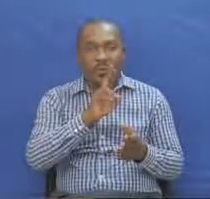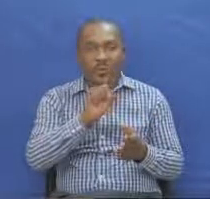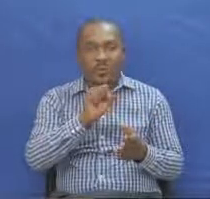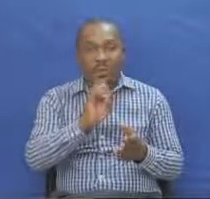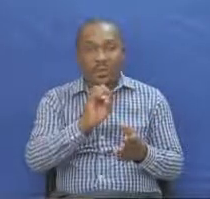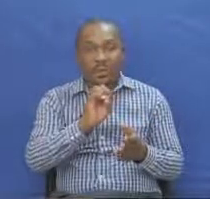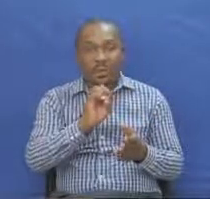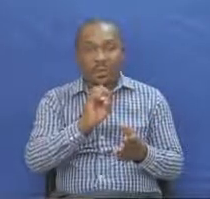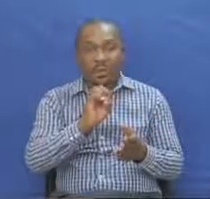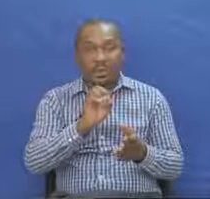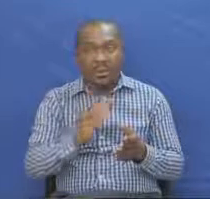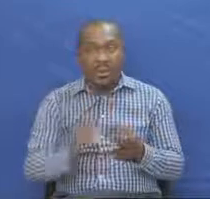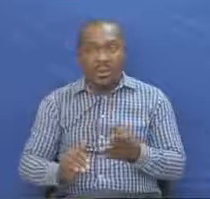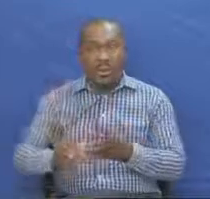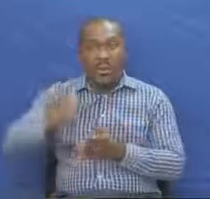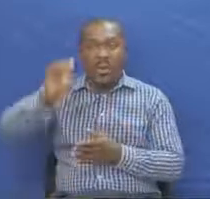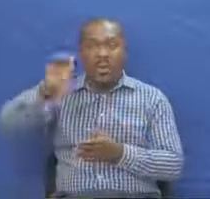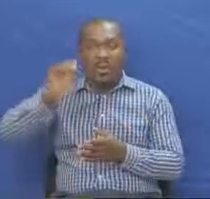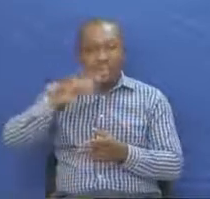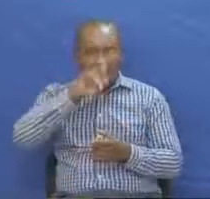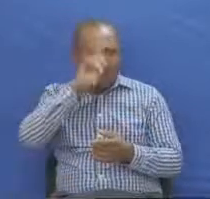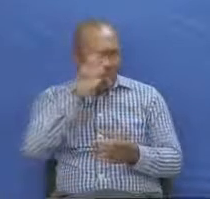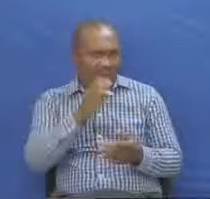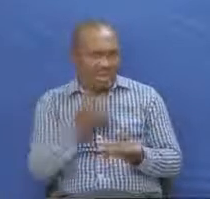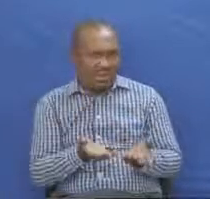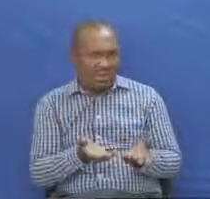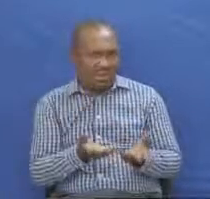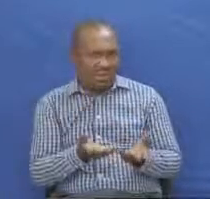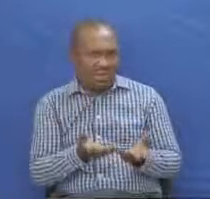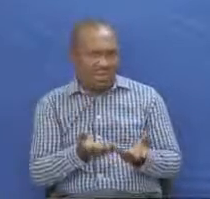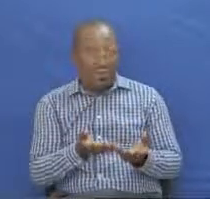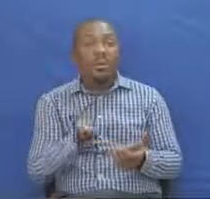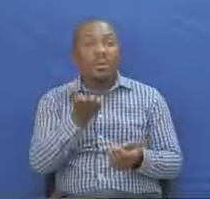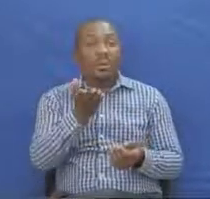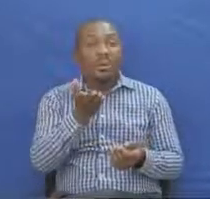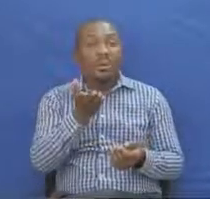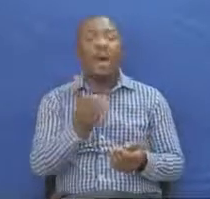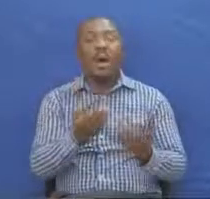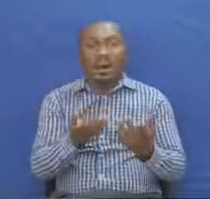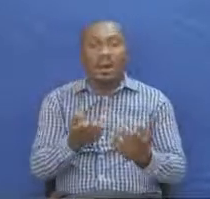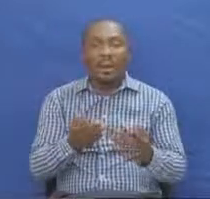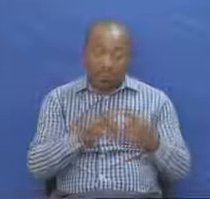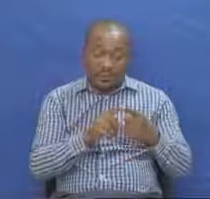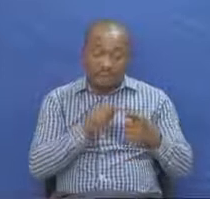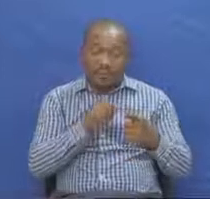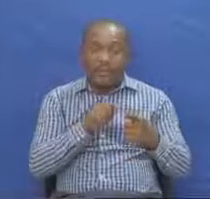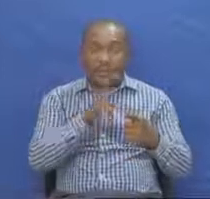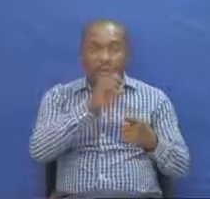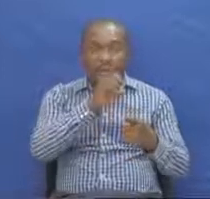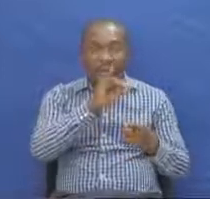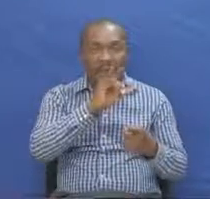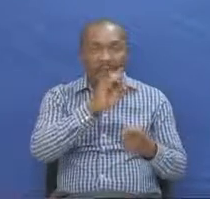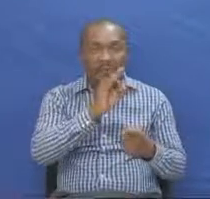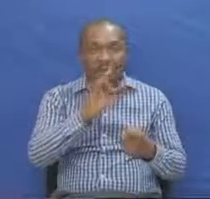Yes, diffuse growth, we say, is a type of growth whereby growth tends to occur all over the parts of the